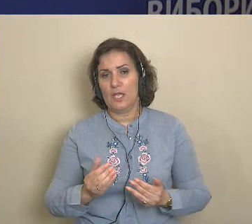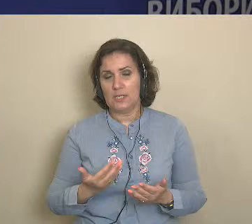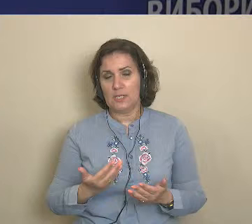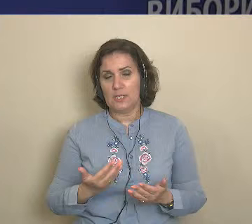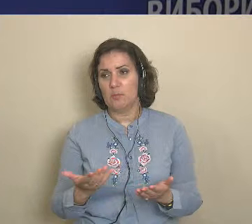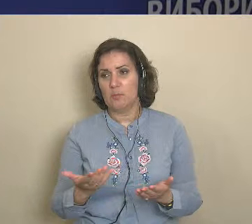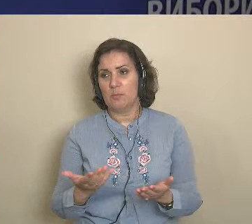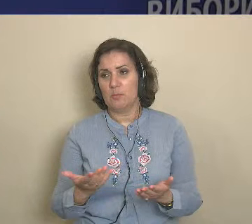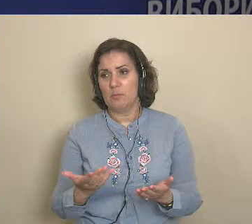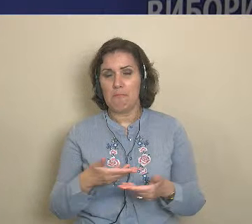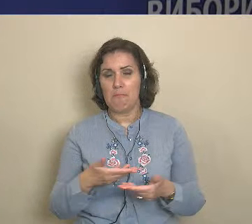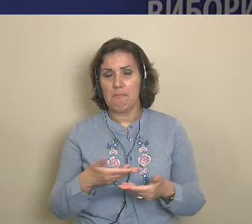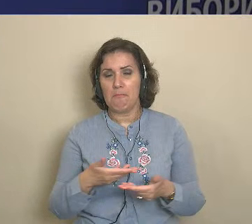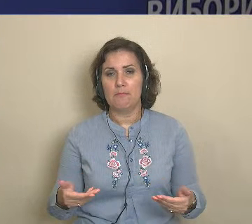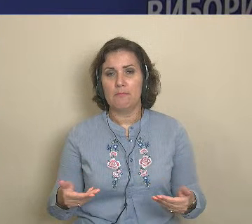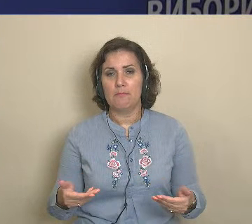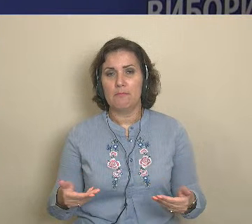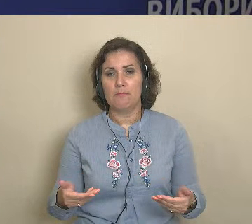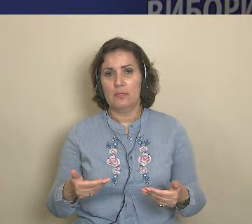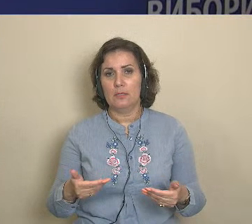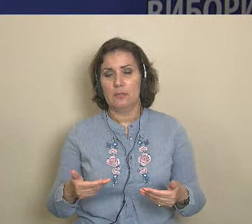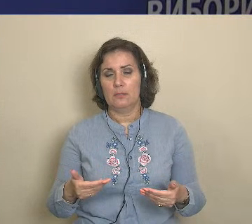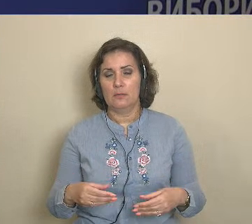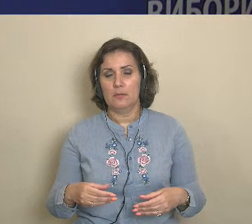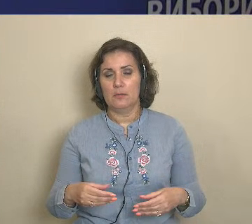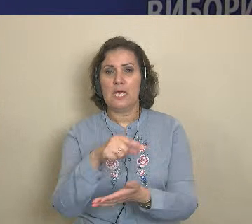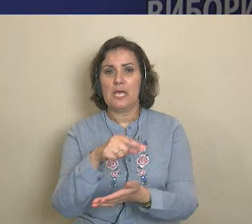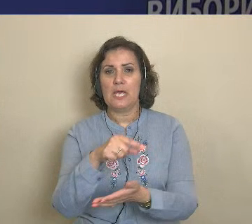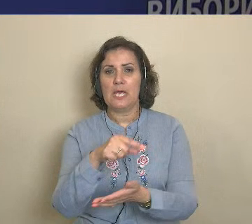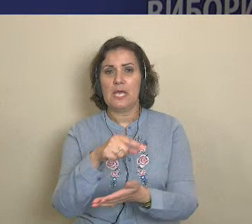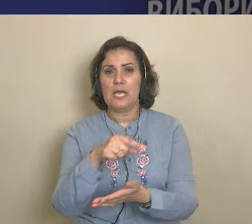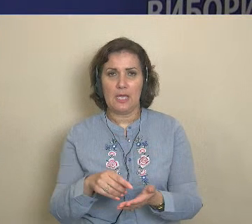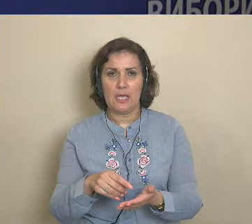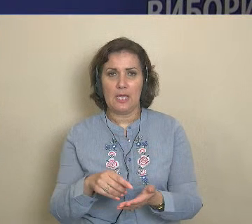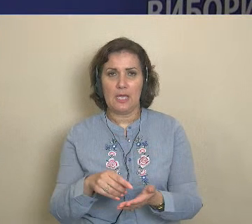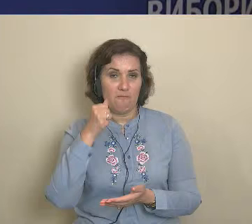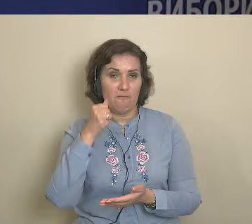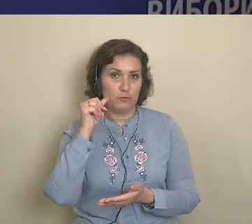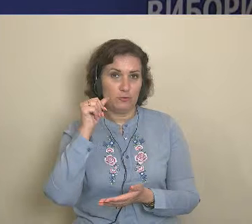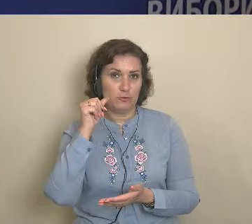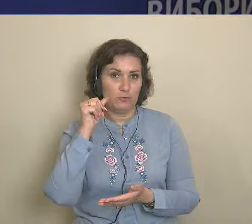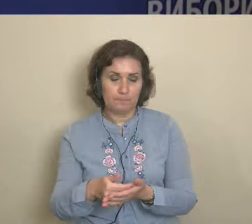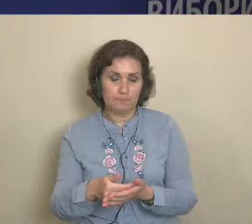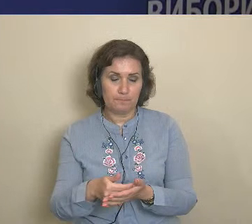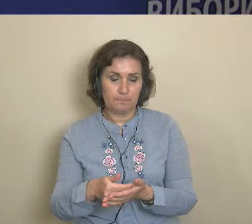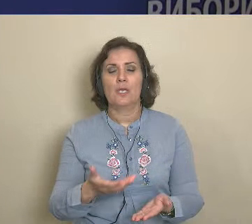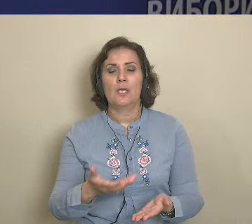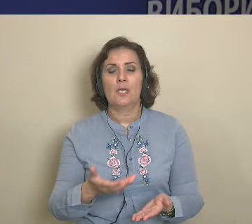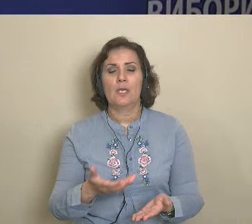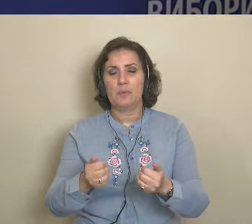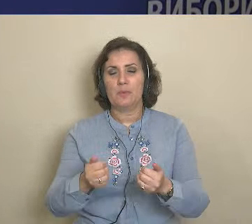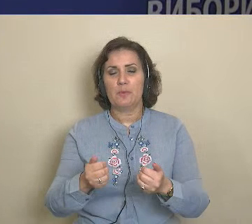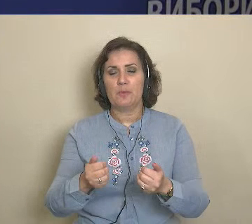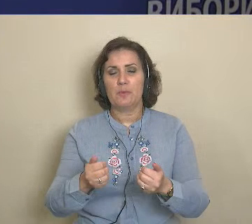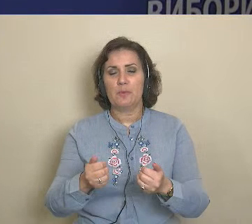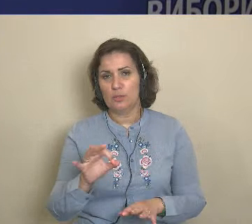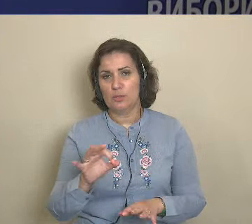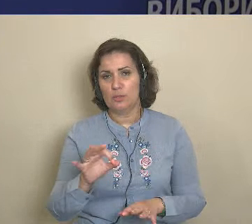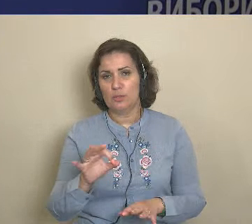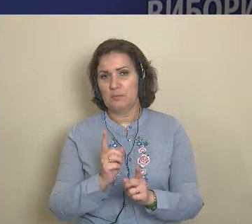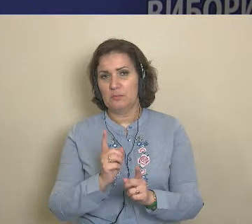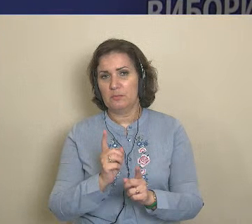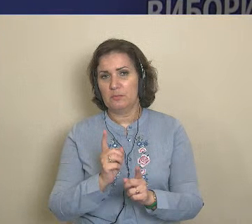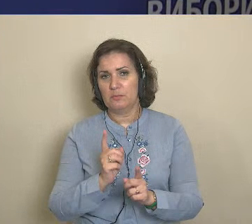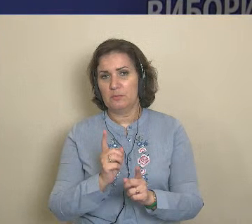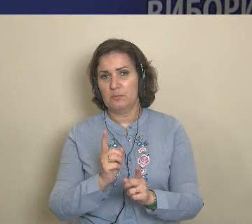But life proves that, and yesterday, for instance, we made